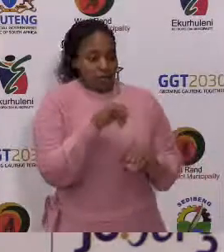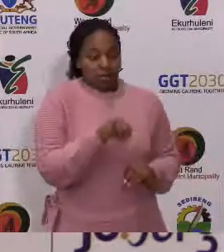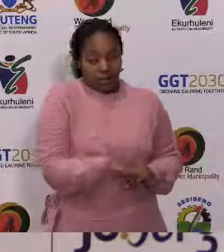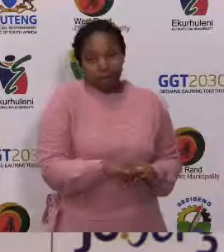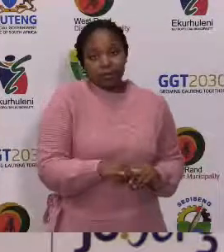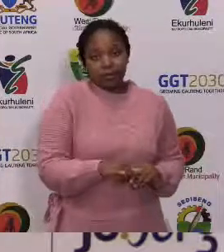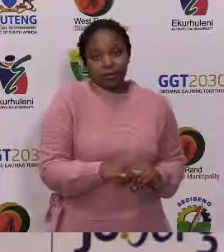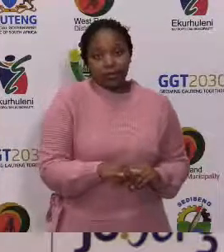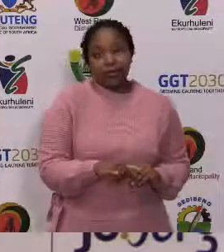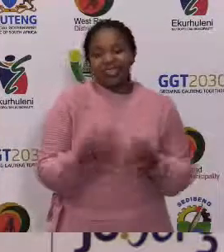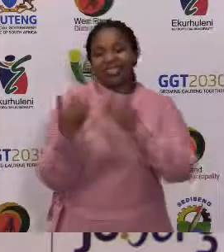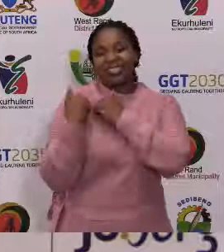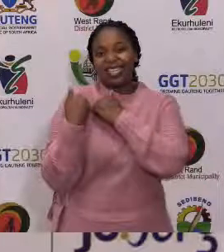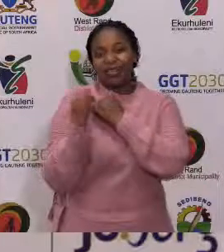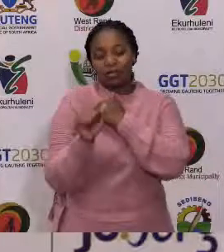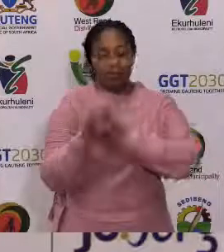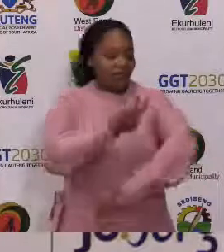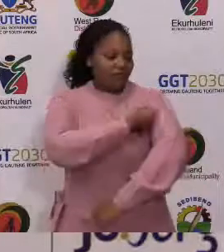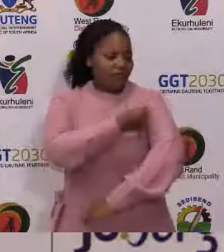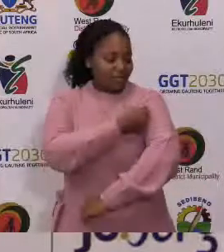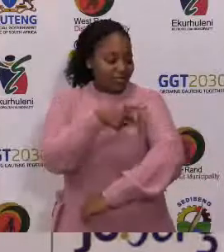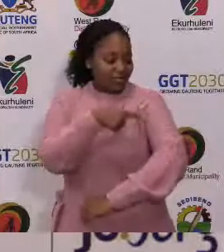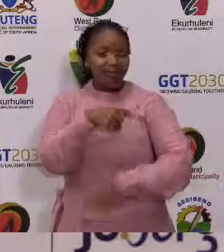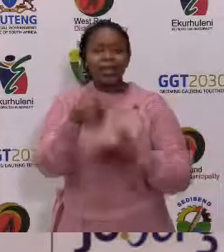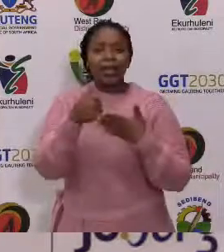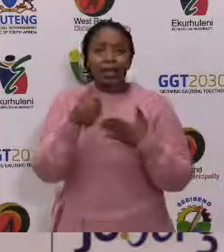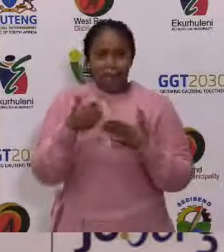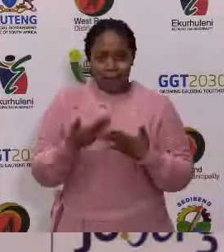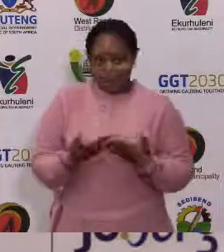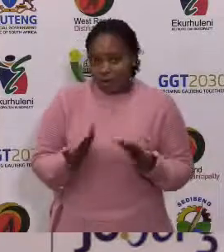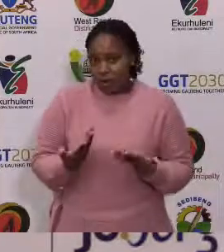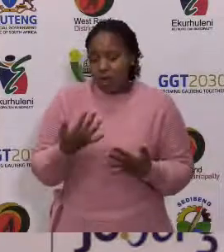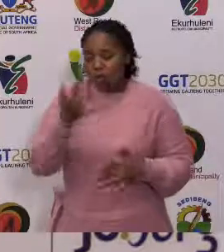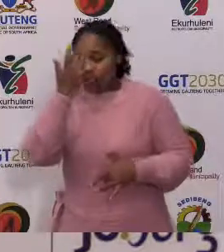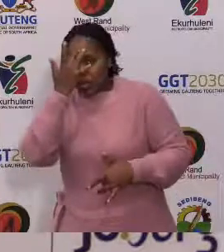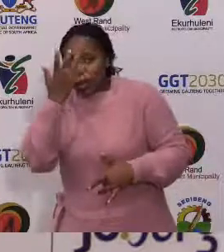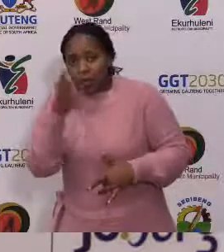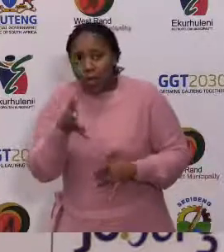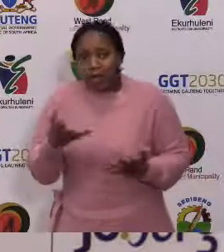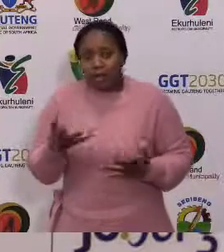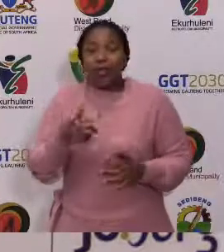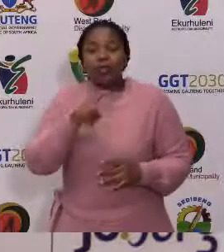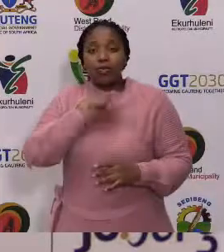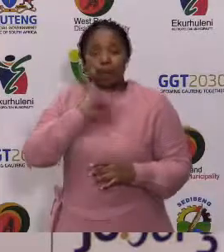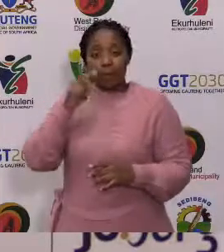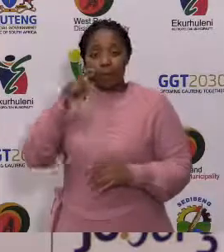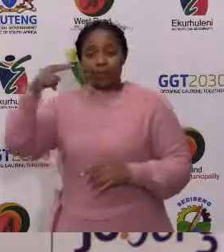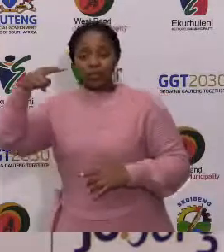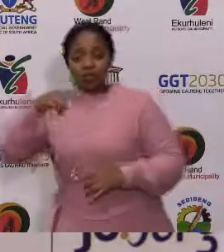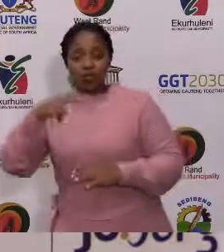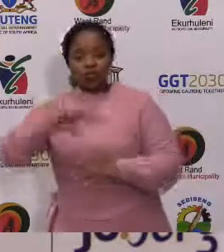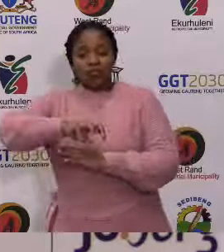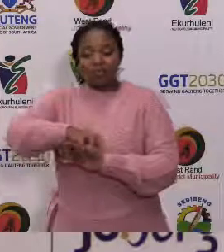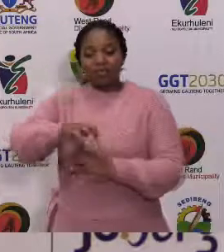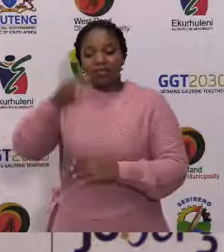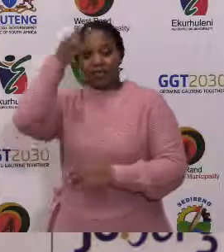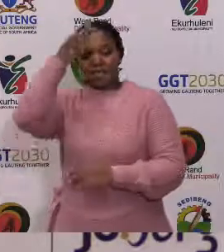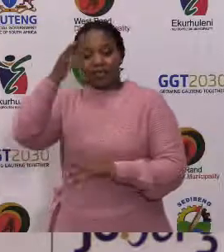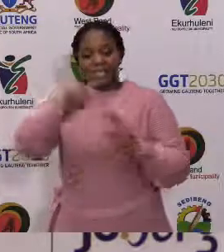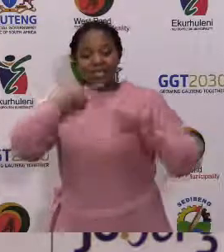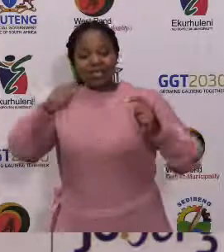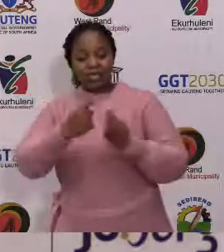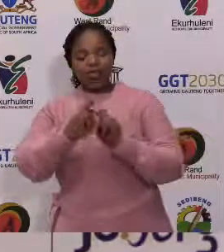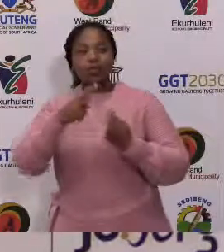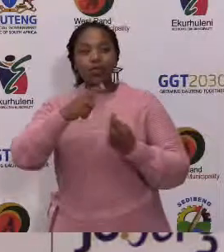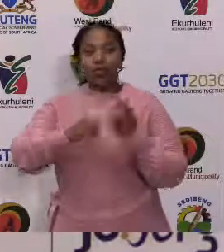around safety. So from the point of view of the provincial government teams, we're going